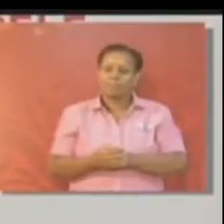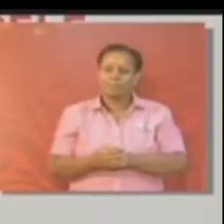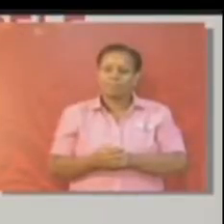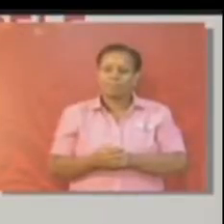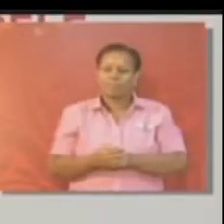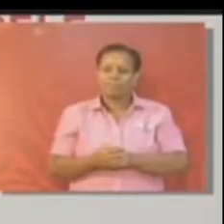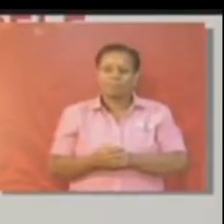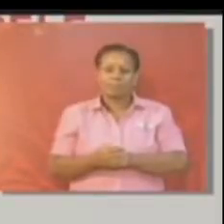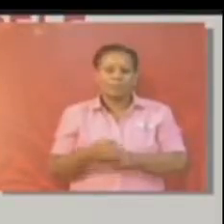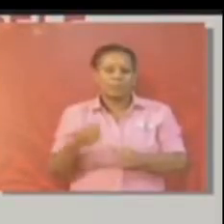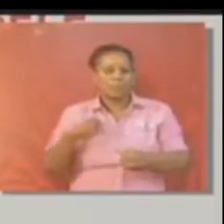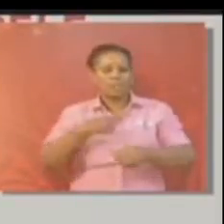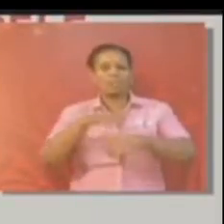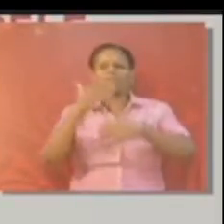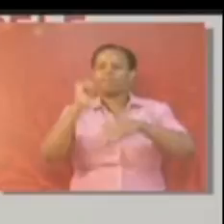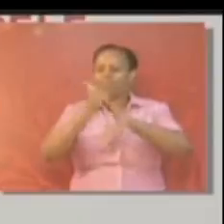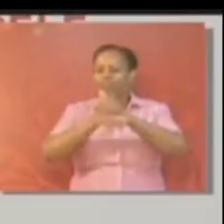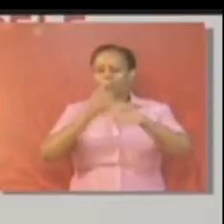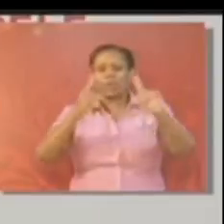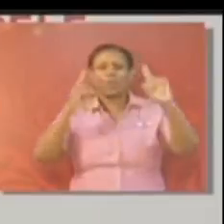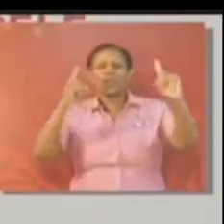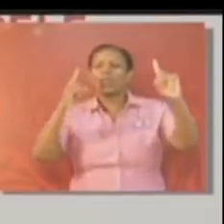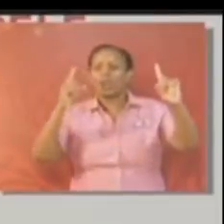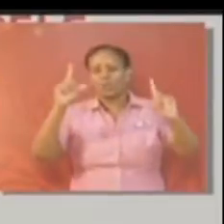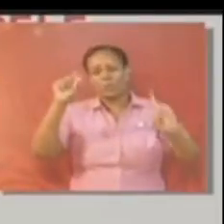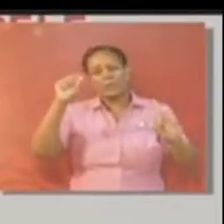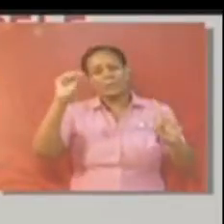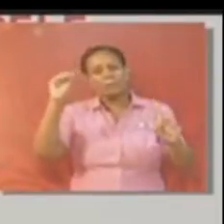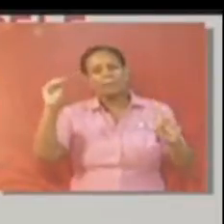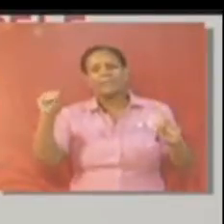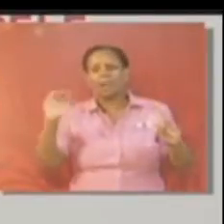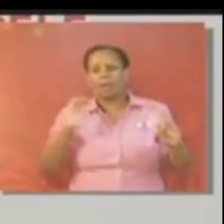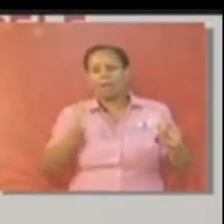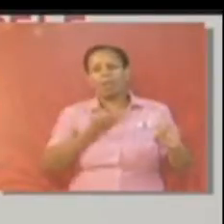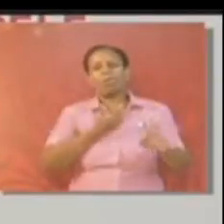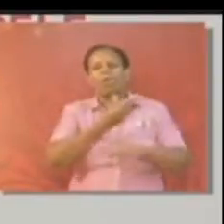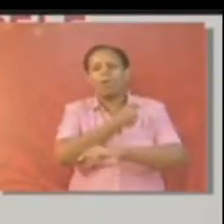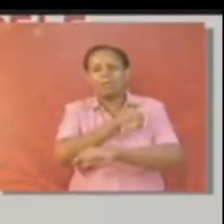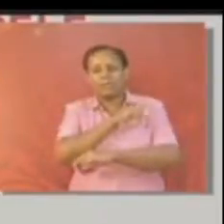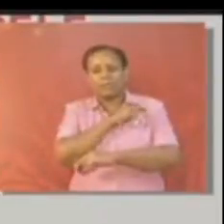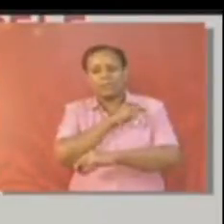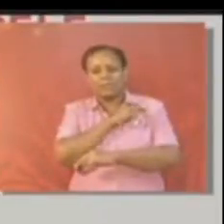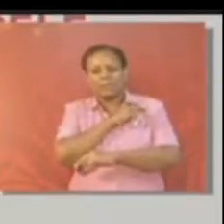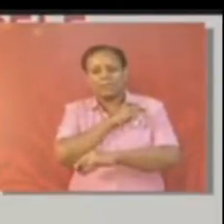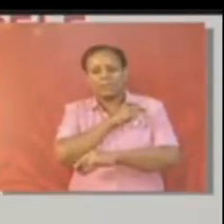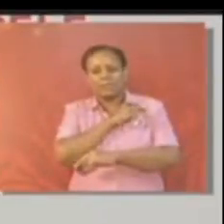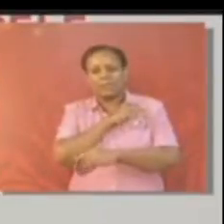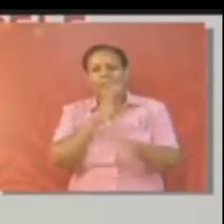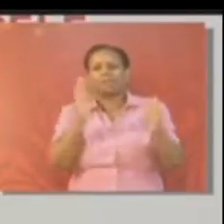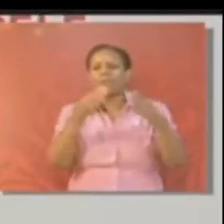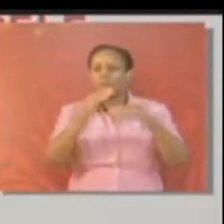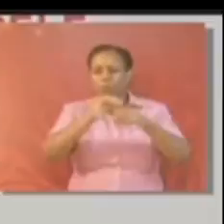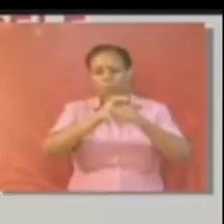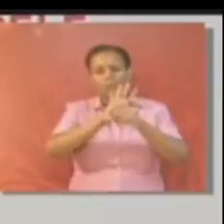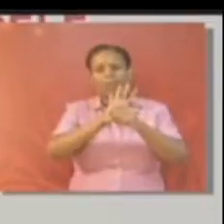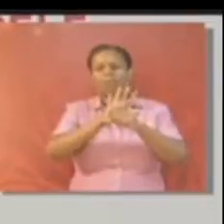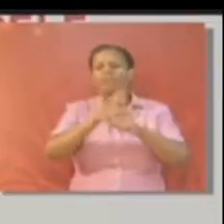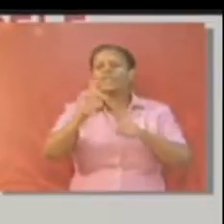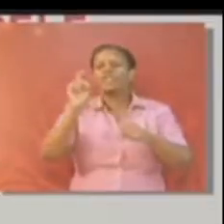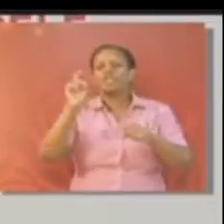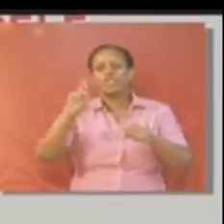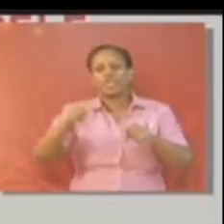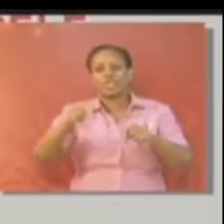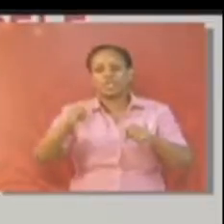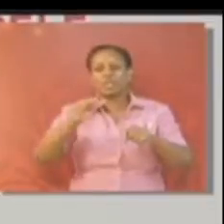hospitals treating COVID should not be more than 20% filled, either at the ambulatory level,